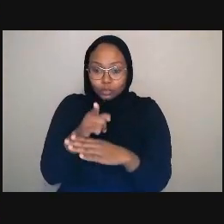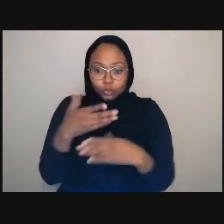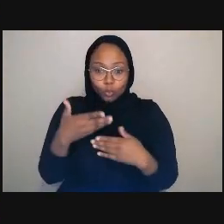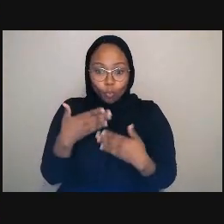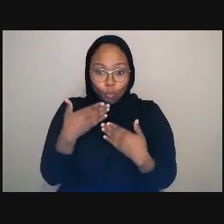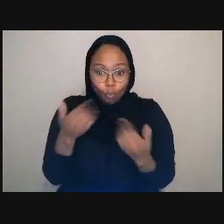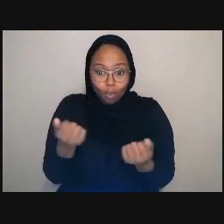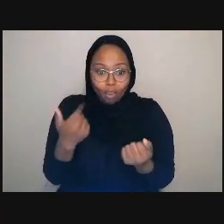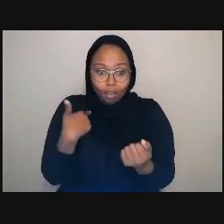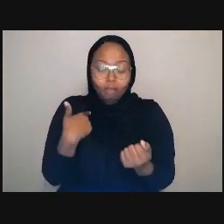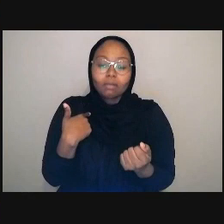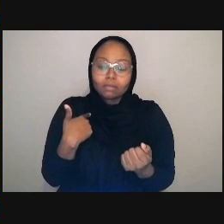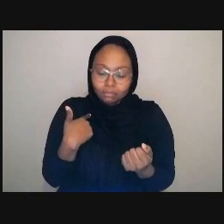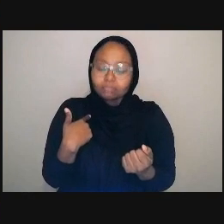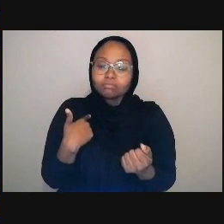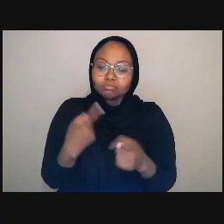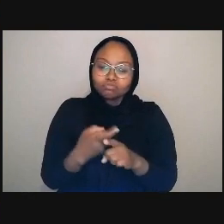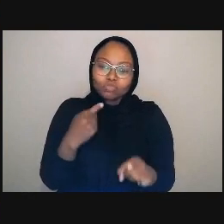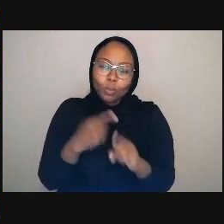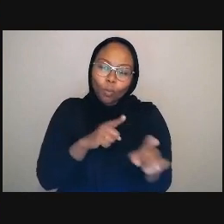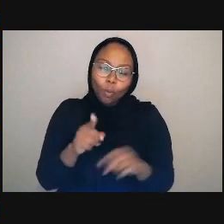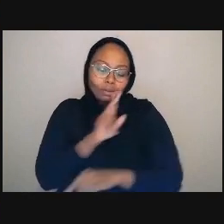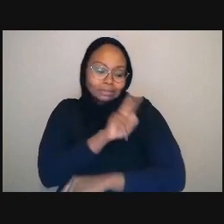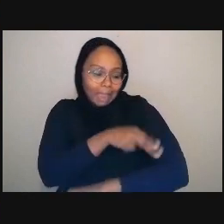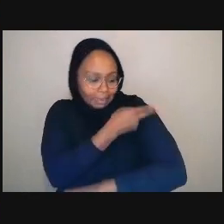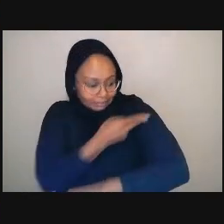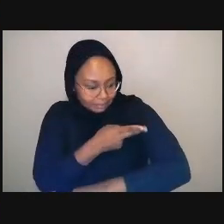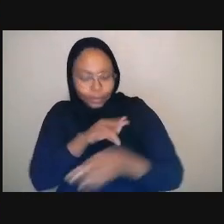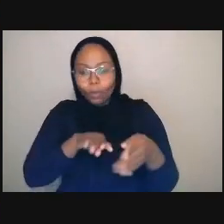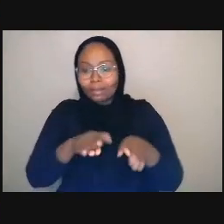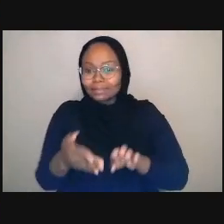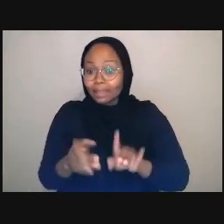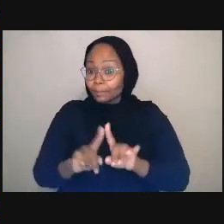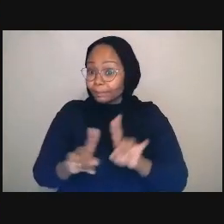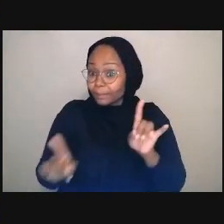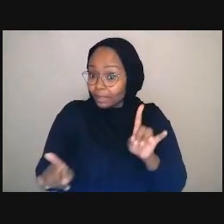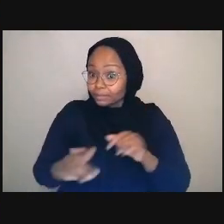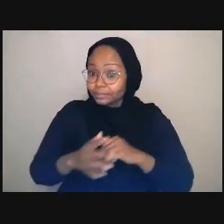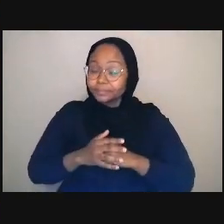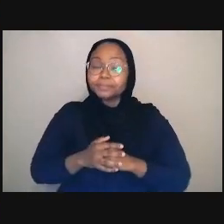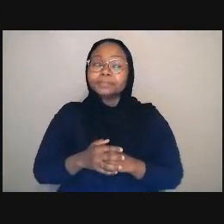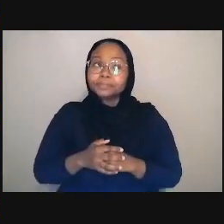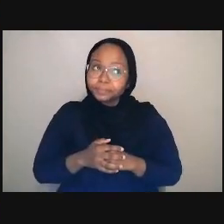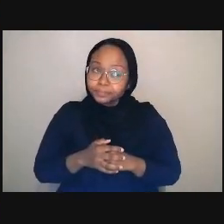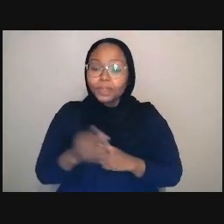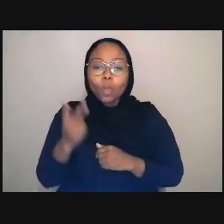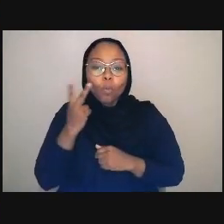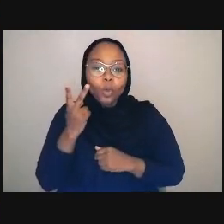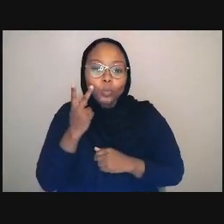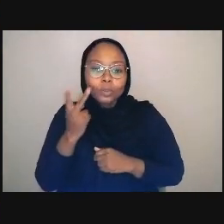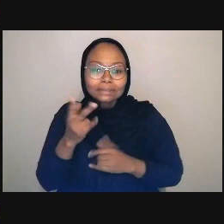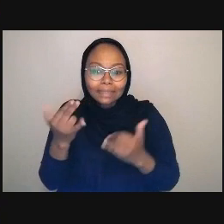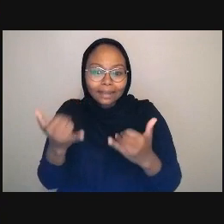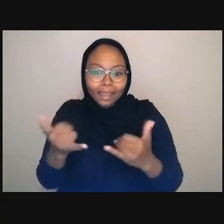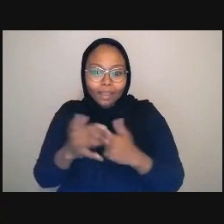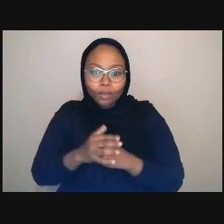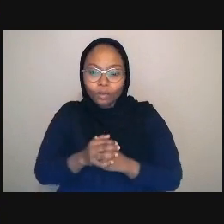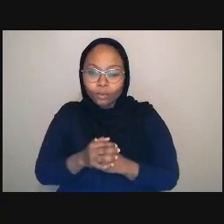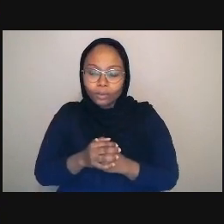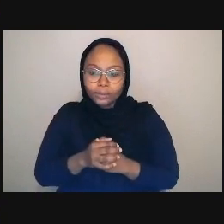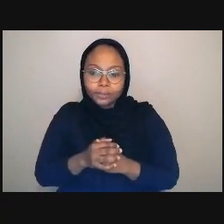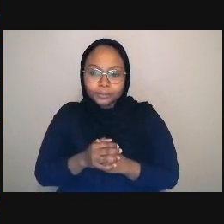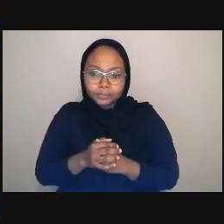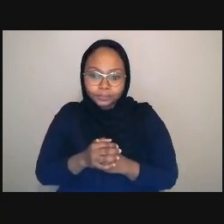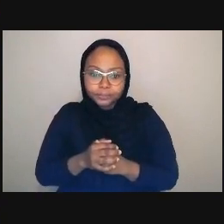leading to hospitalization and death. However, what we are seeing now is that in